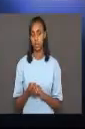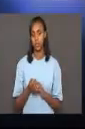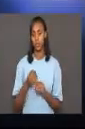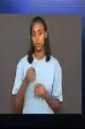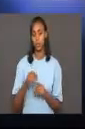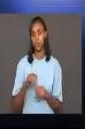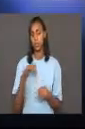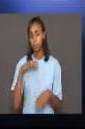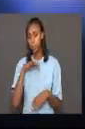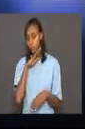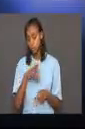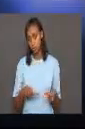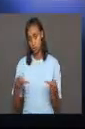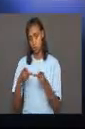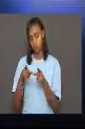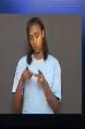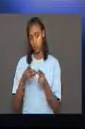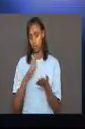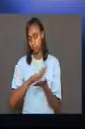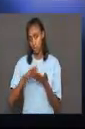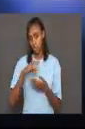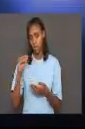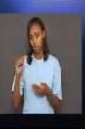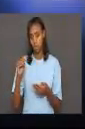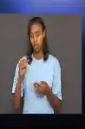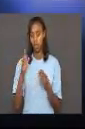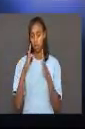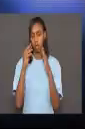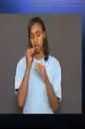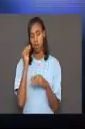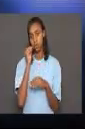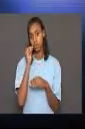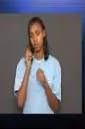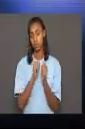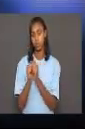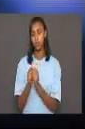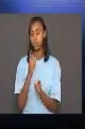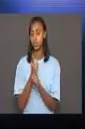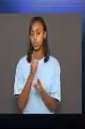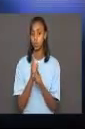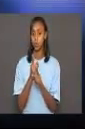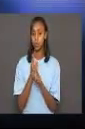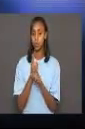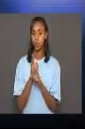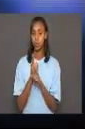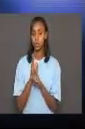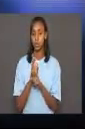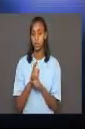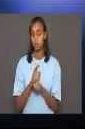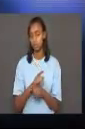Slums will be cleared and new flats and houses with proper